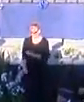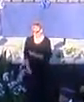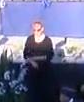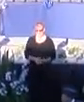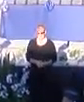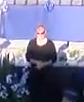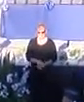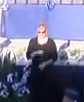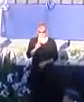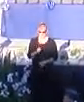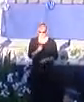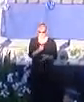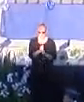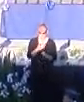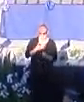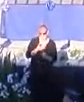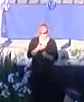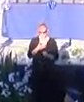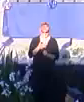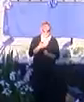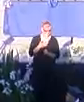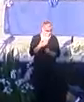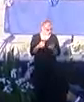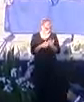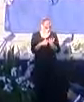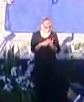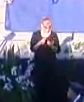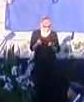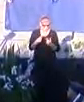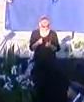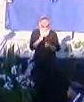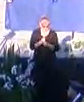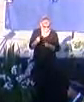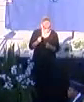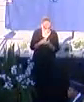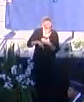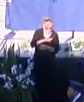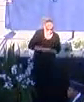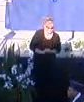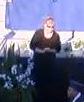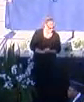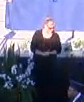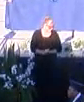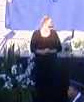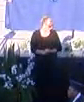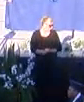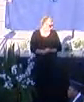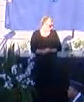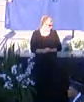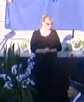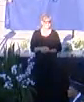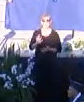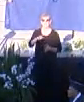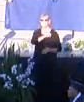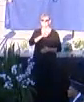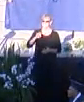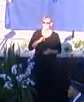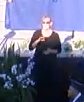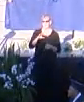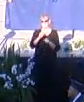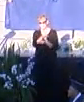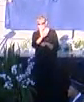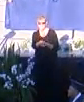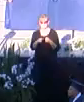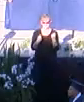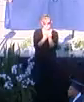That should get me a couple golf rounds next week. Anyway, Chiawana staff, administrators, teachers, counselors, support